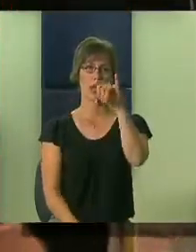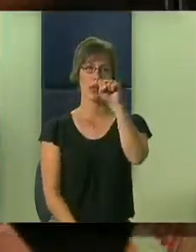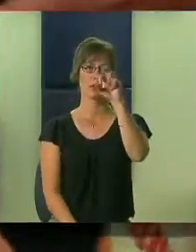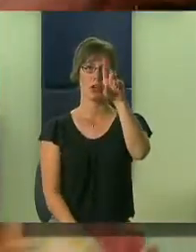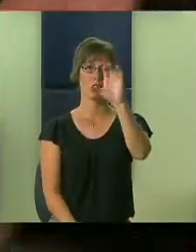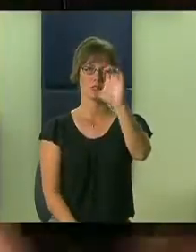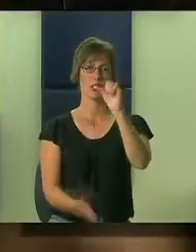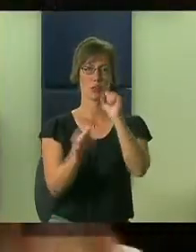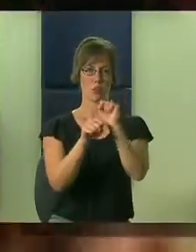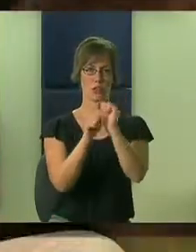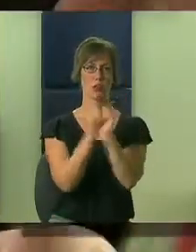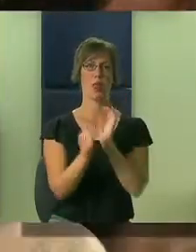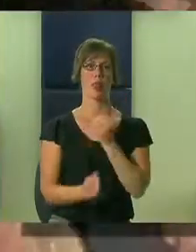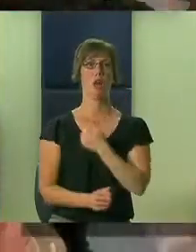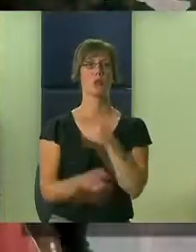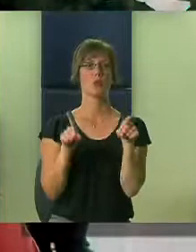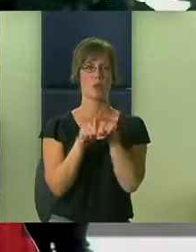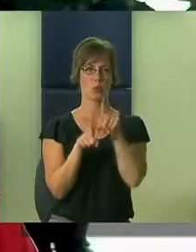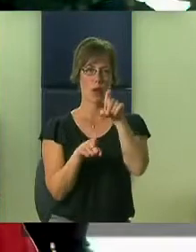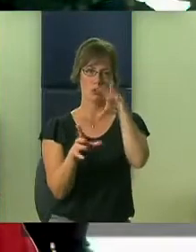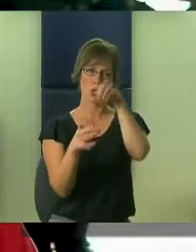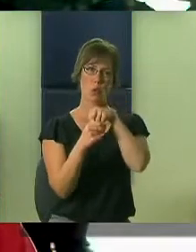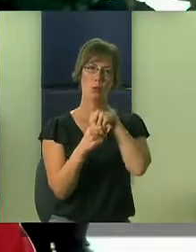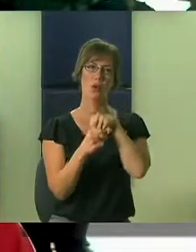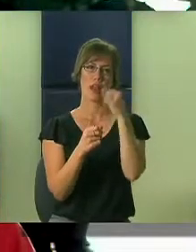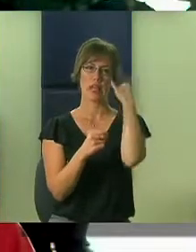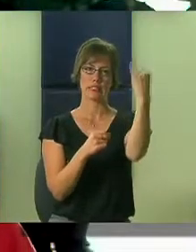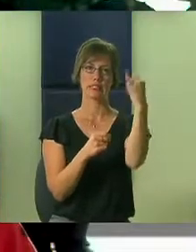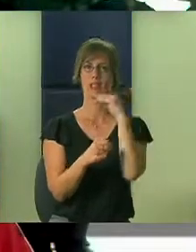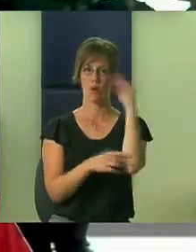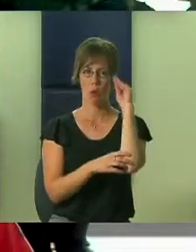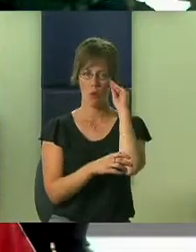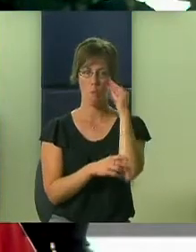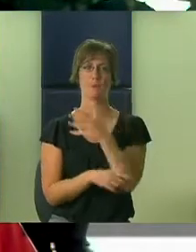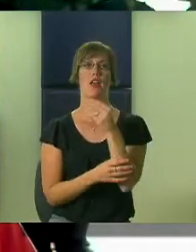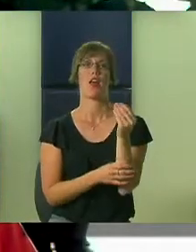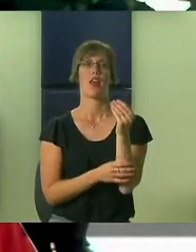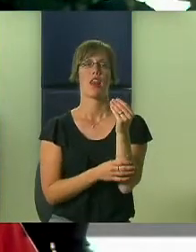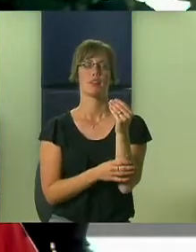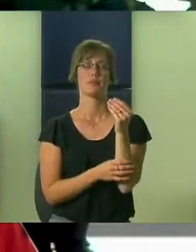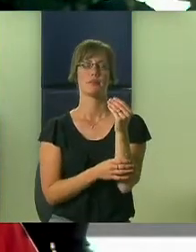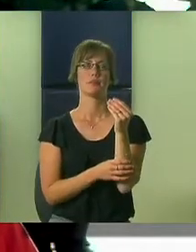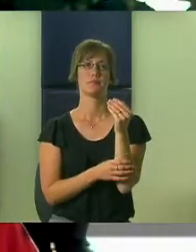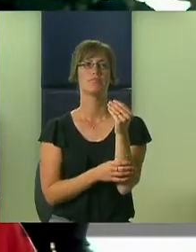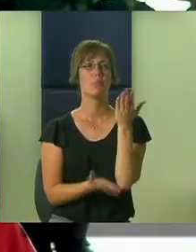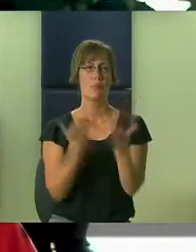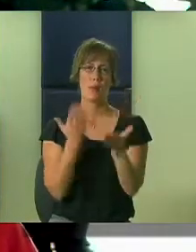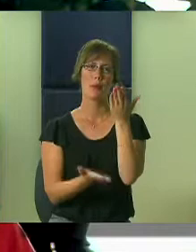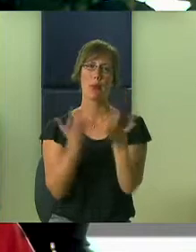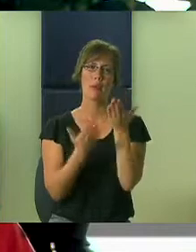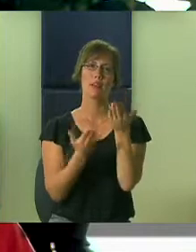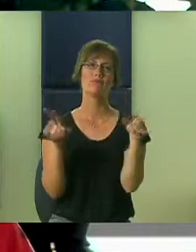that ISRC worked with us, we had to also incorporate a lot in the home. And it